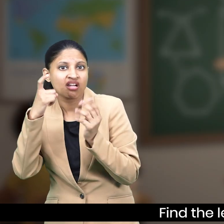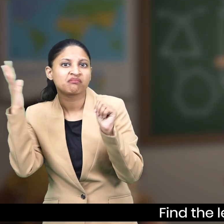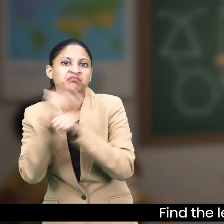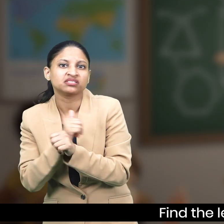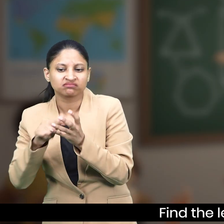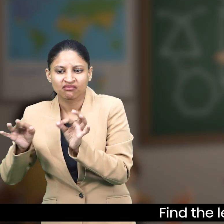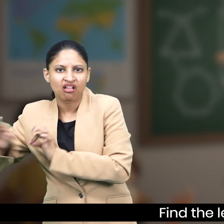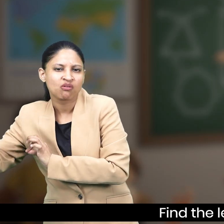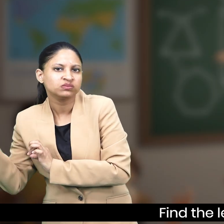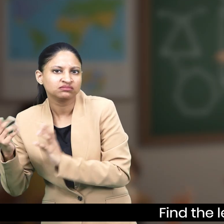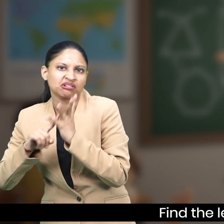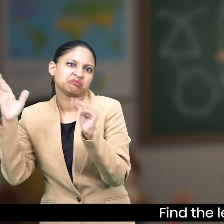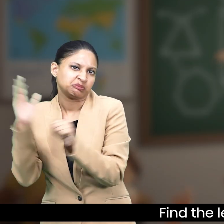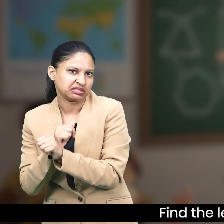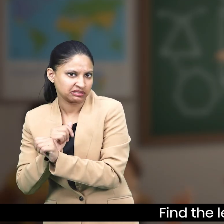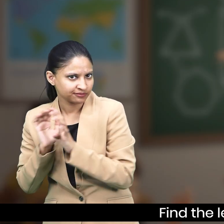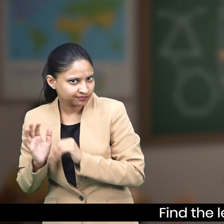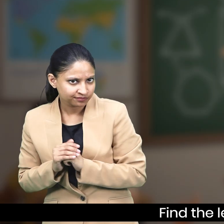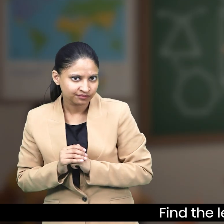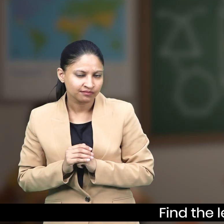Find the length of the missing side.